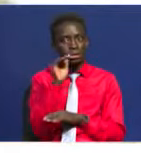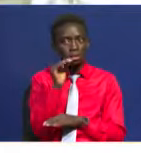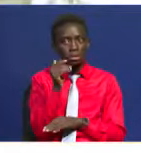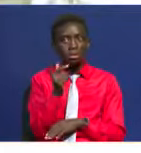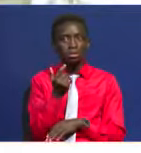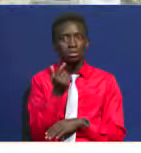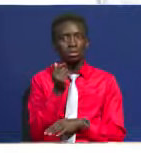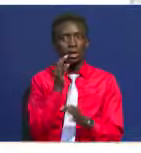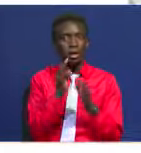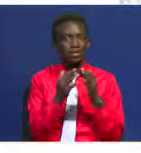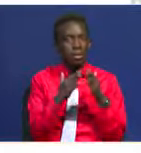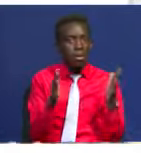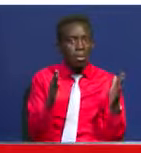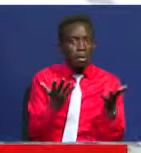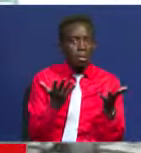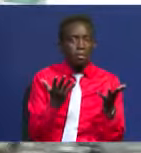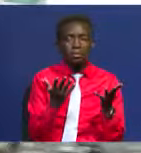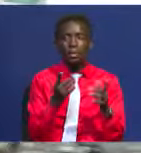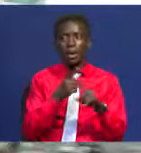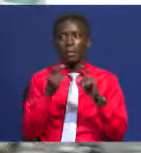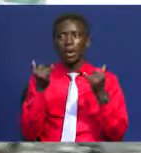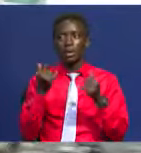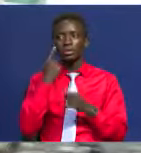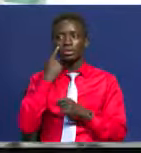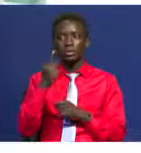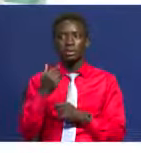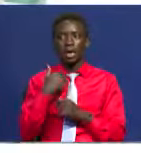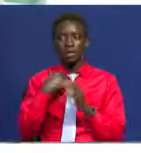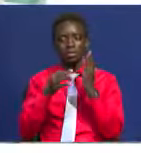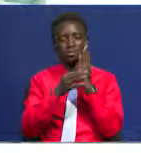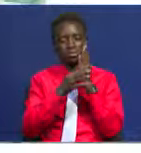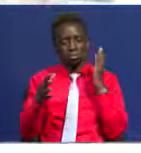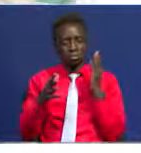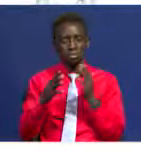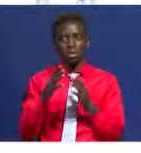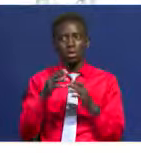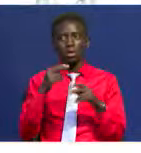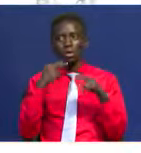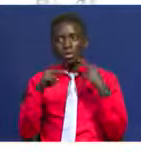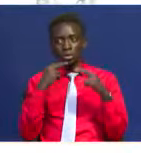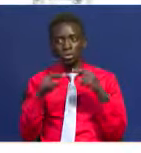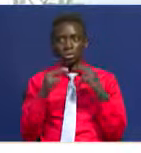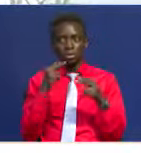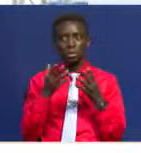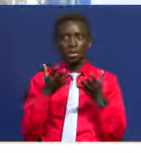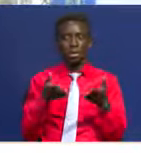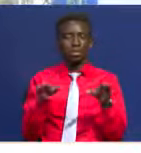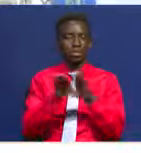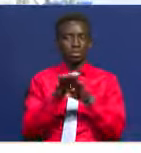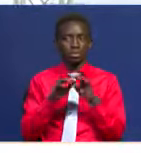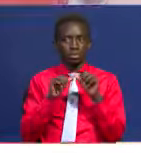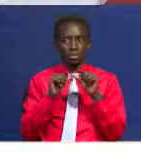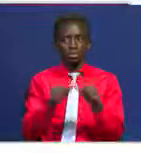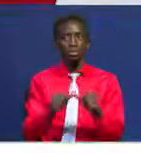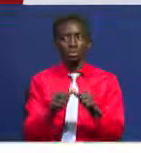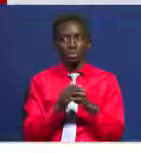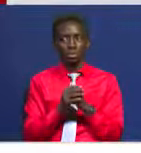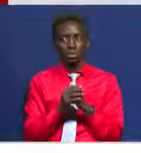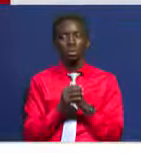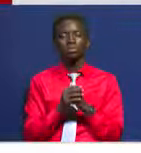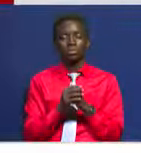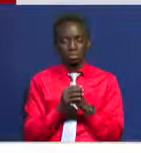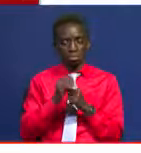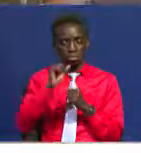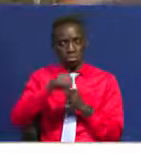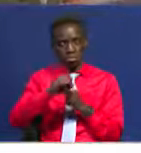we are still seeing very, you know, popular joints, very popular eateries and restaurants are still closed. Of